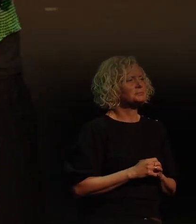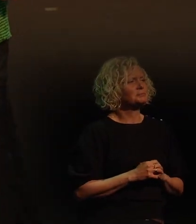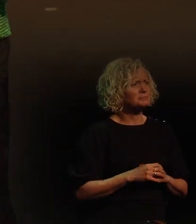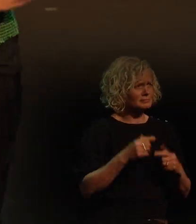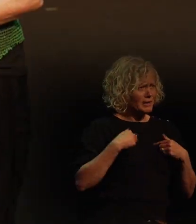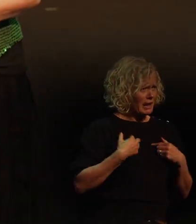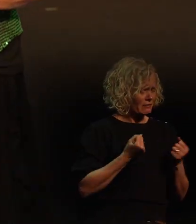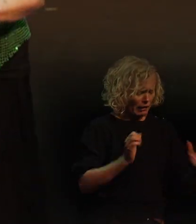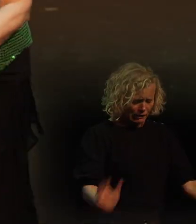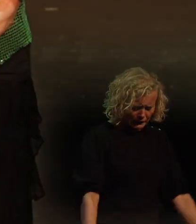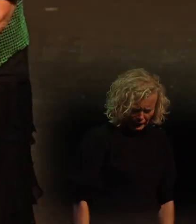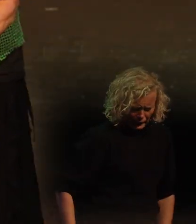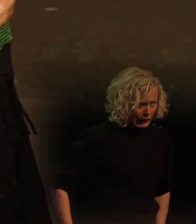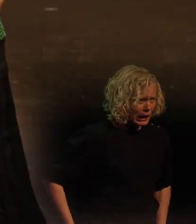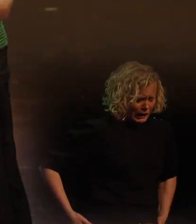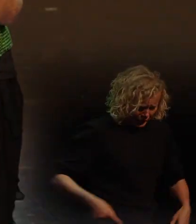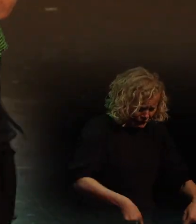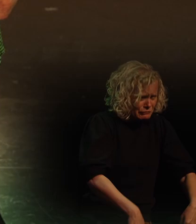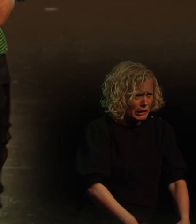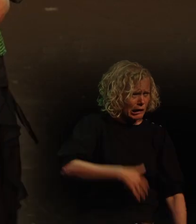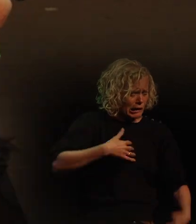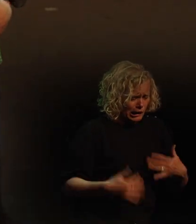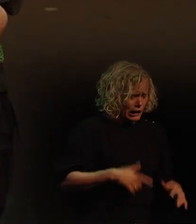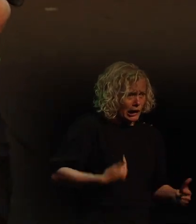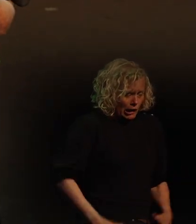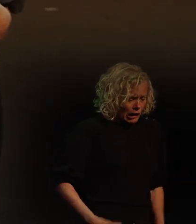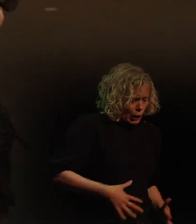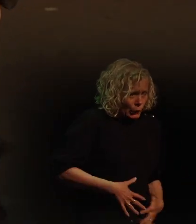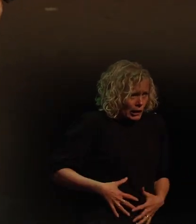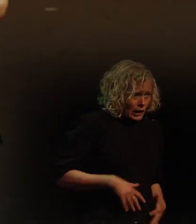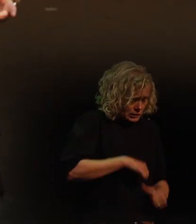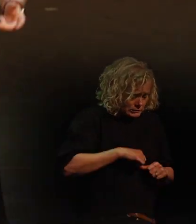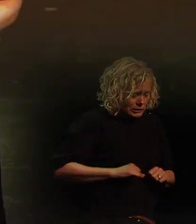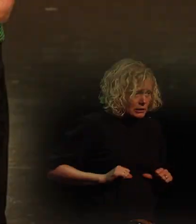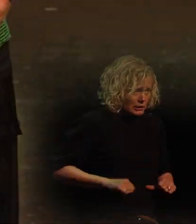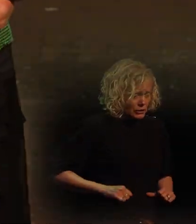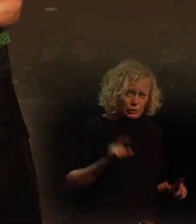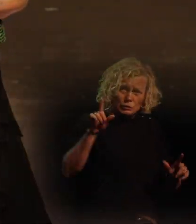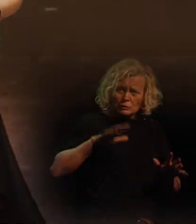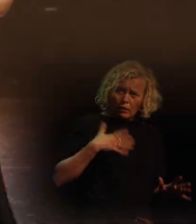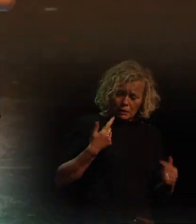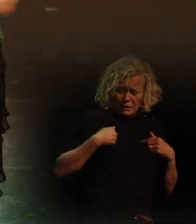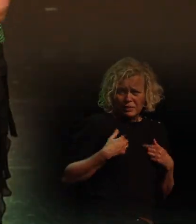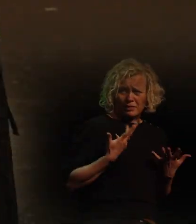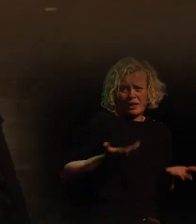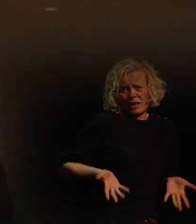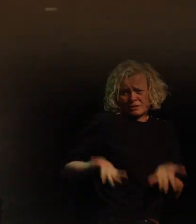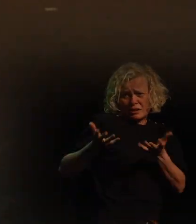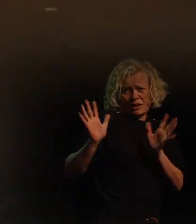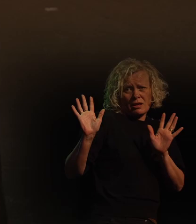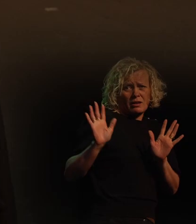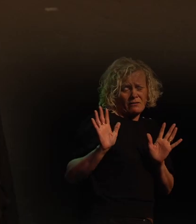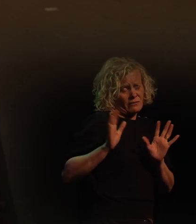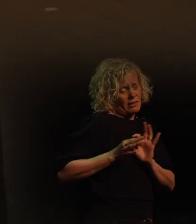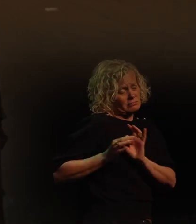I got cellulite and aching feet, and my thoughts gonna jiggle when I giggle or wiggle, and if that's the reason that you don't love me, then maybe that's